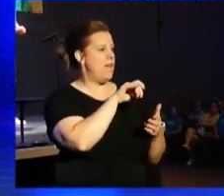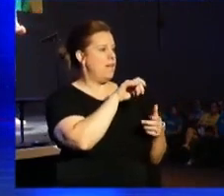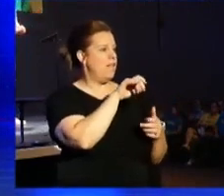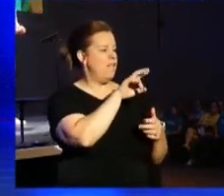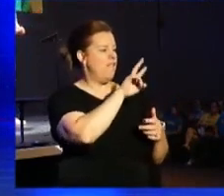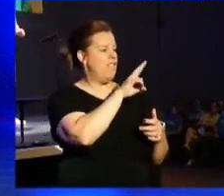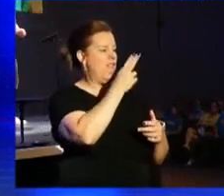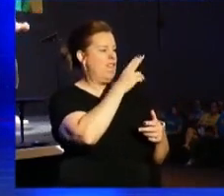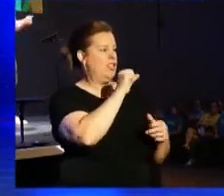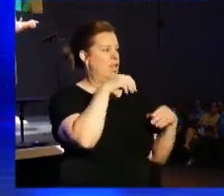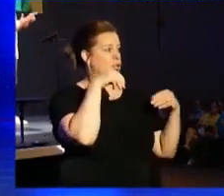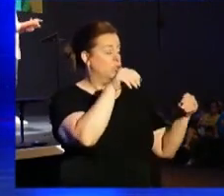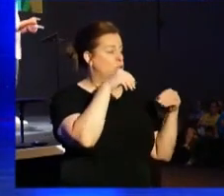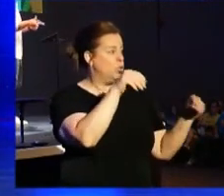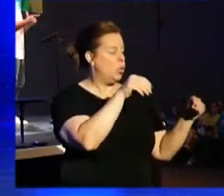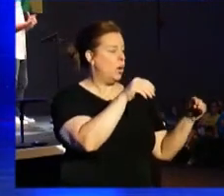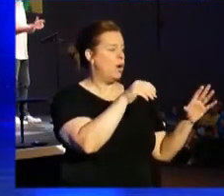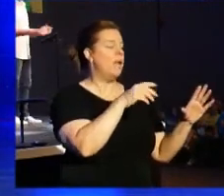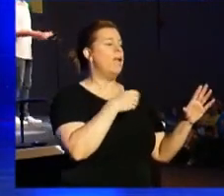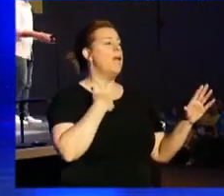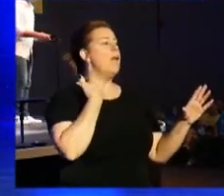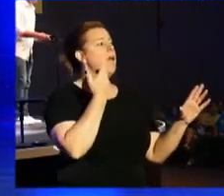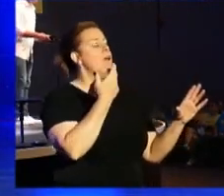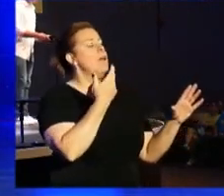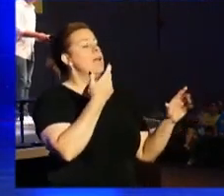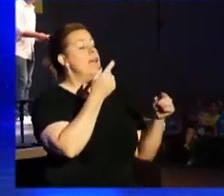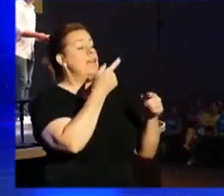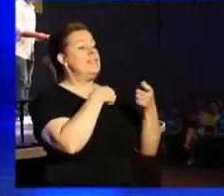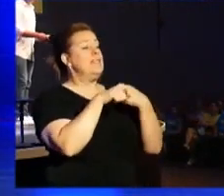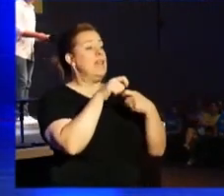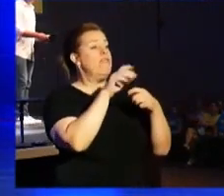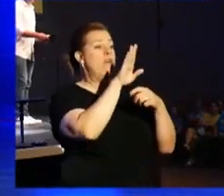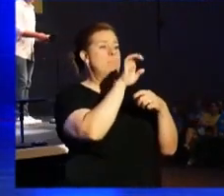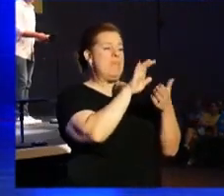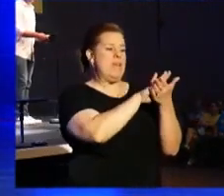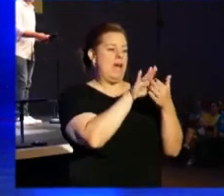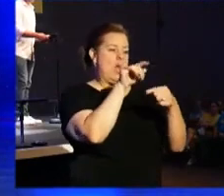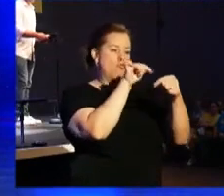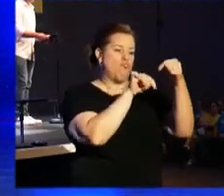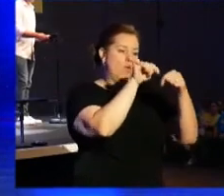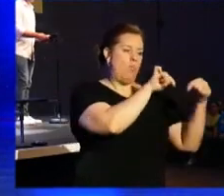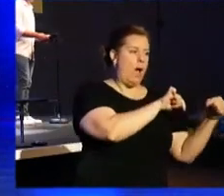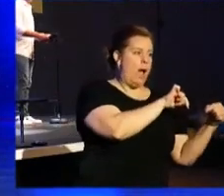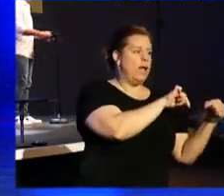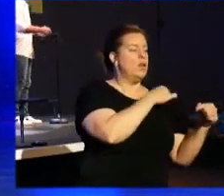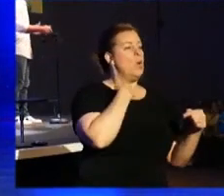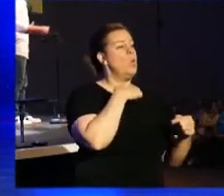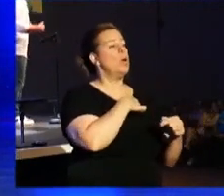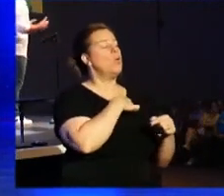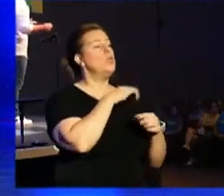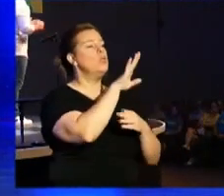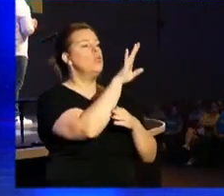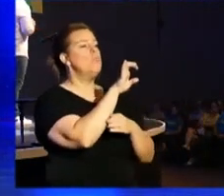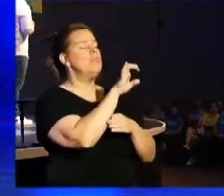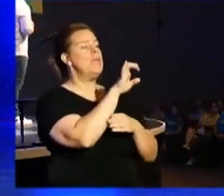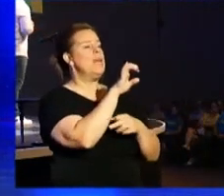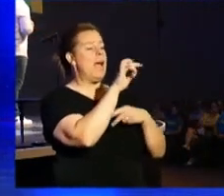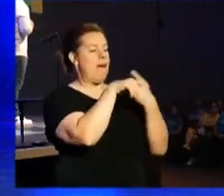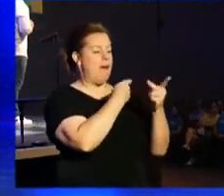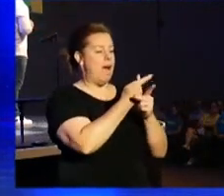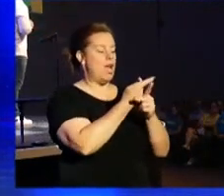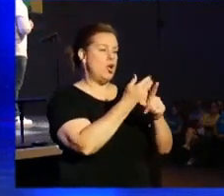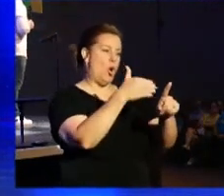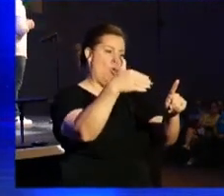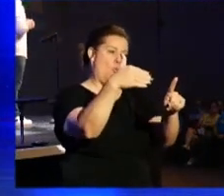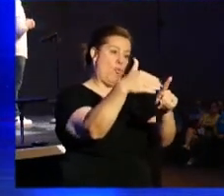now. Instead of be kind, rewind, ready? We're gonna be kind, remind.